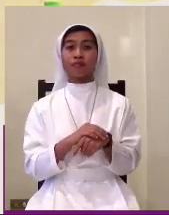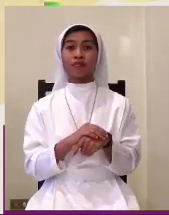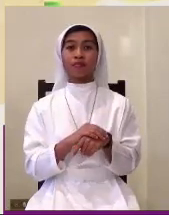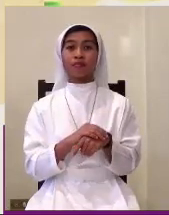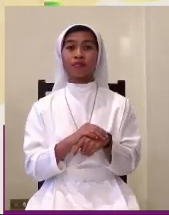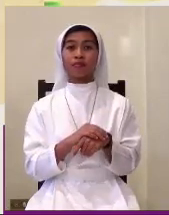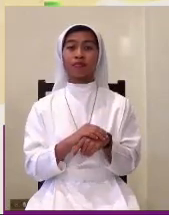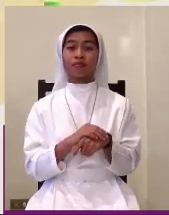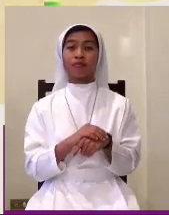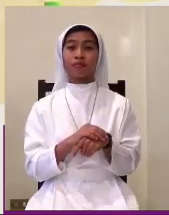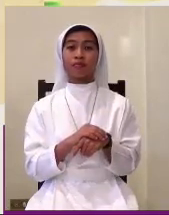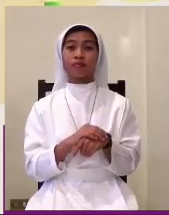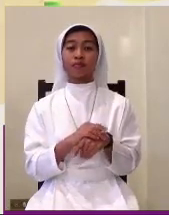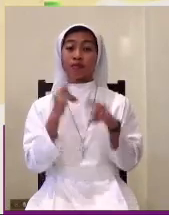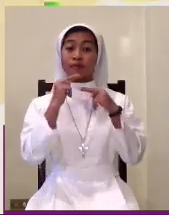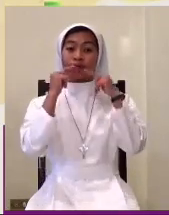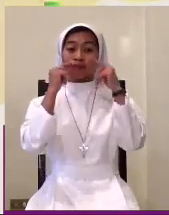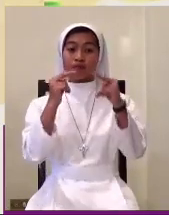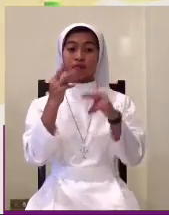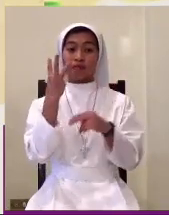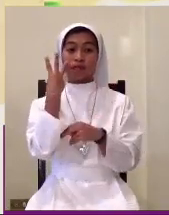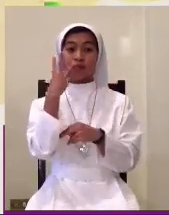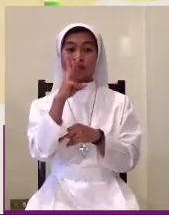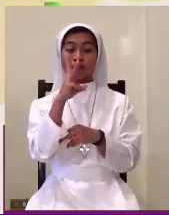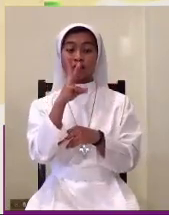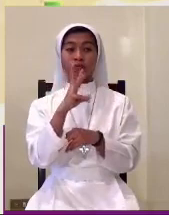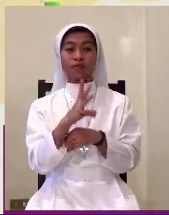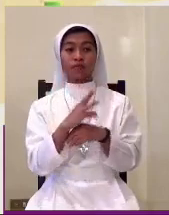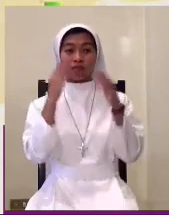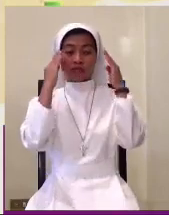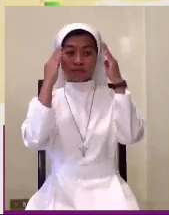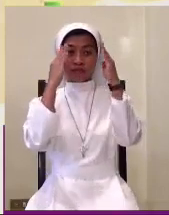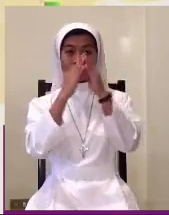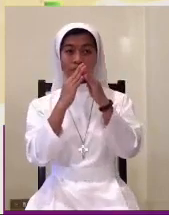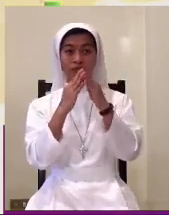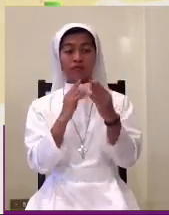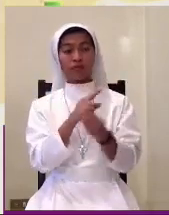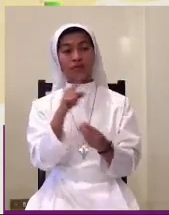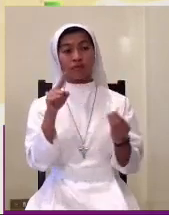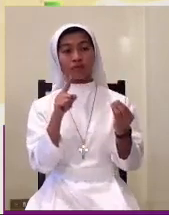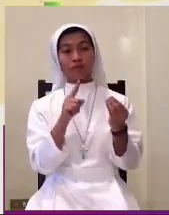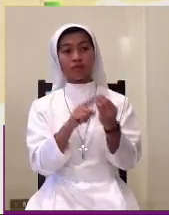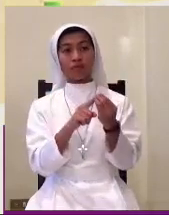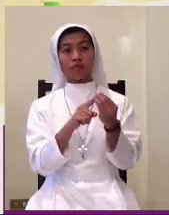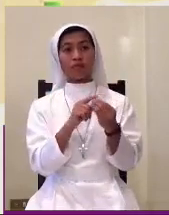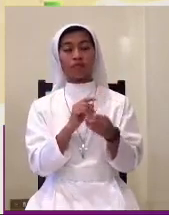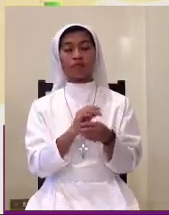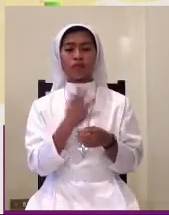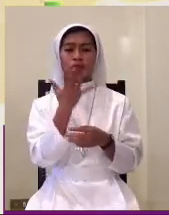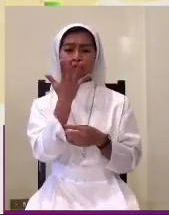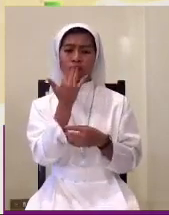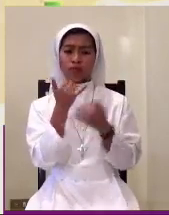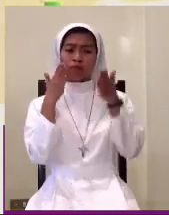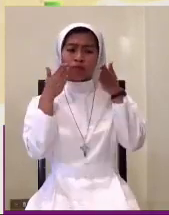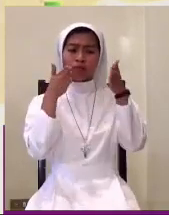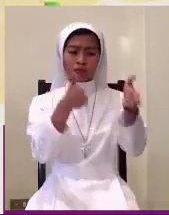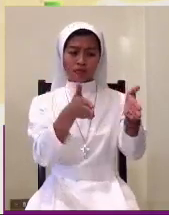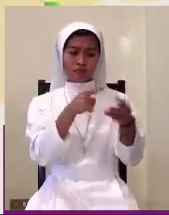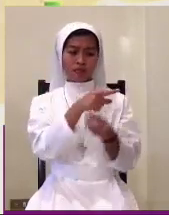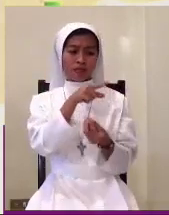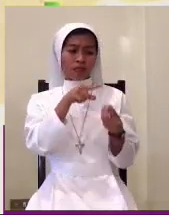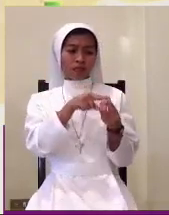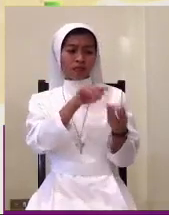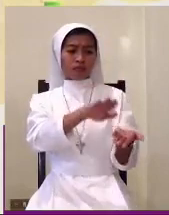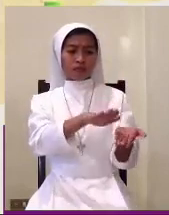CNN said, "How come we focus more or a lot on those who are dying? We don't say